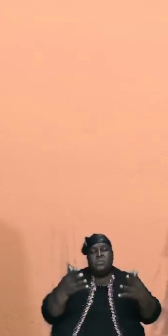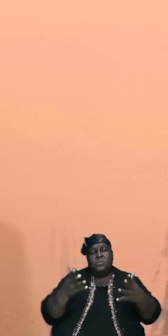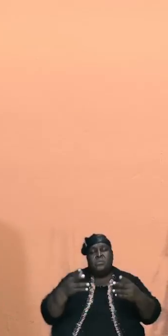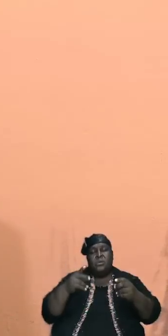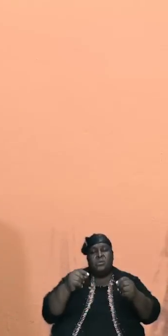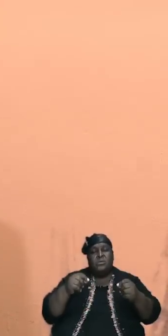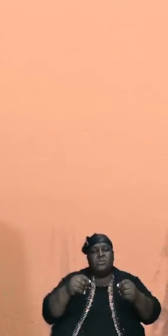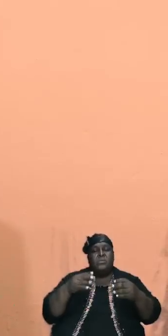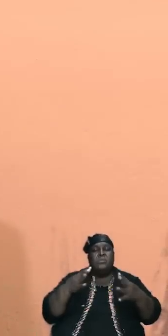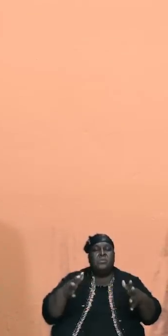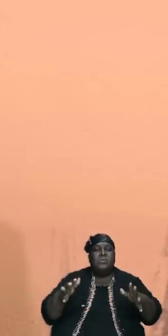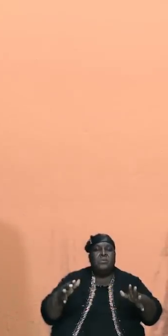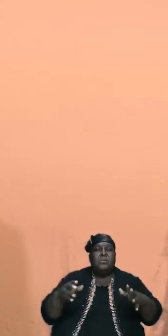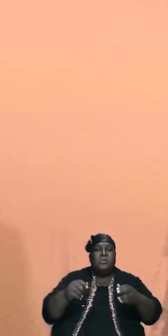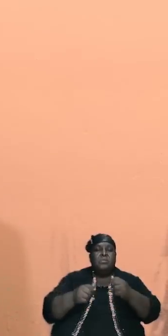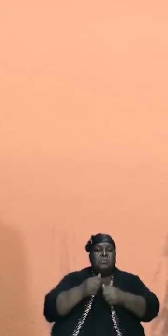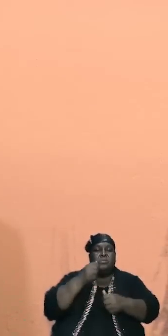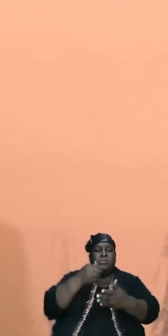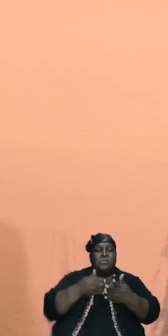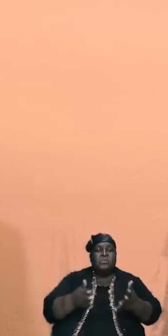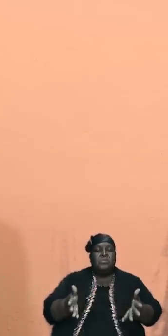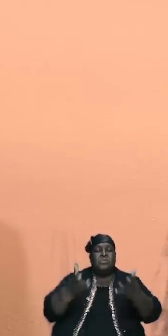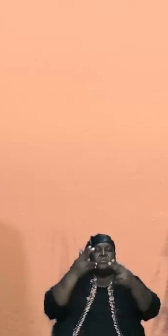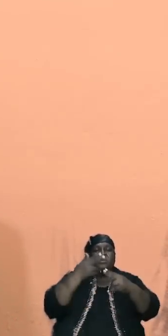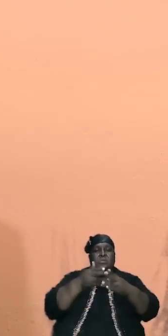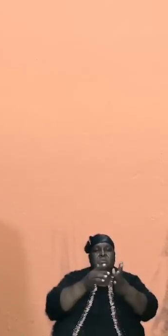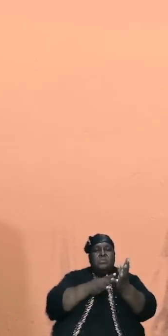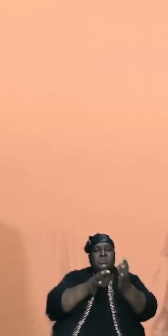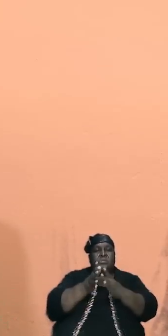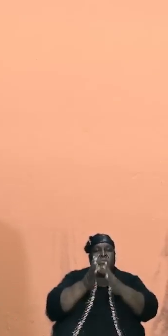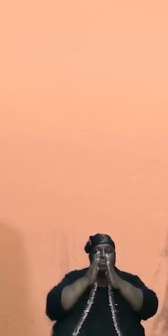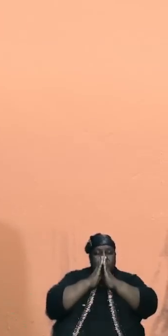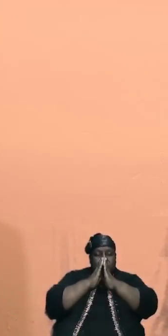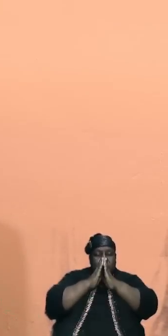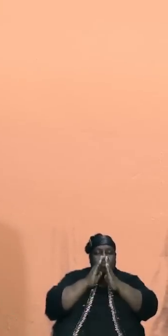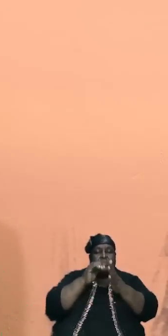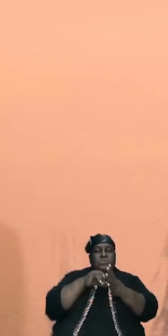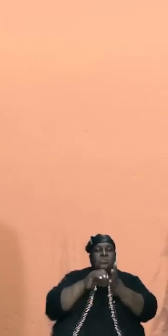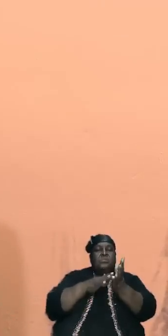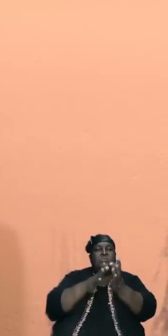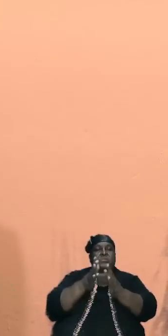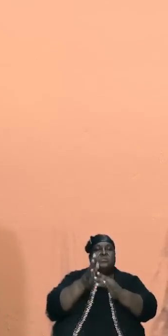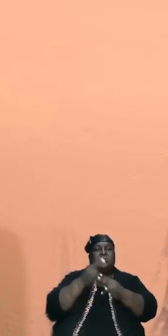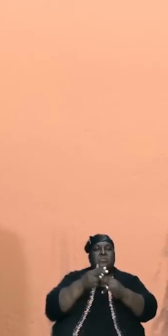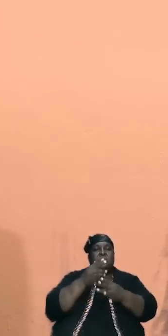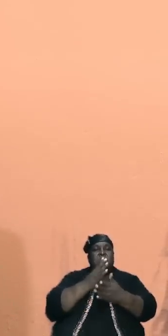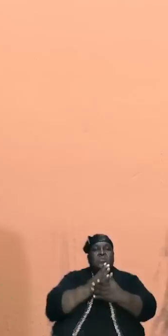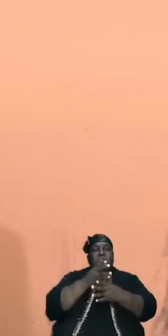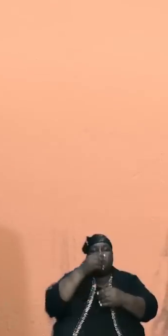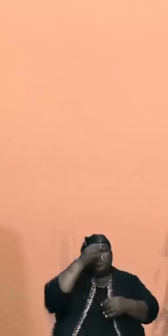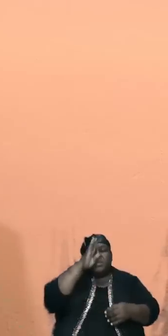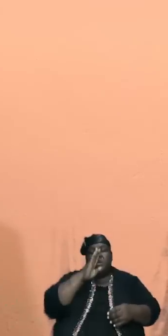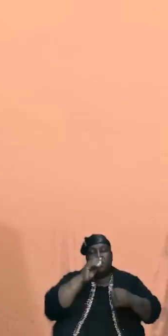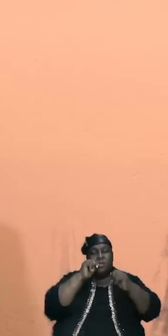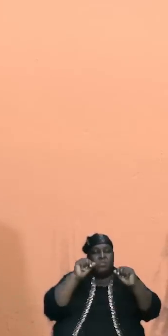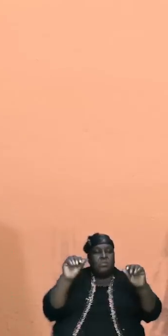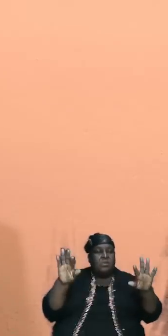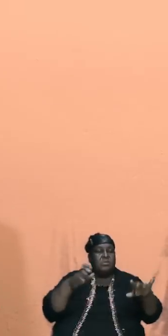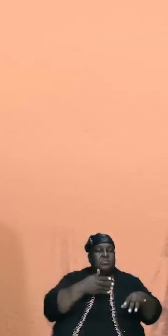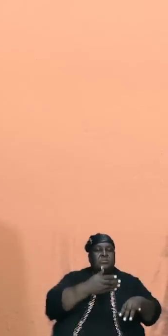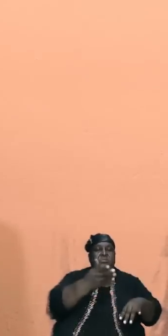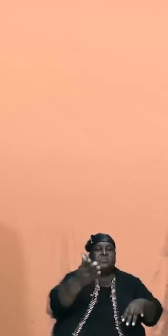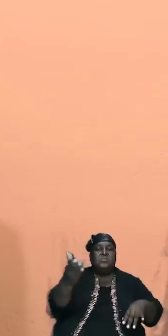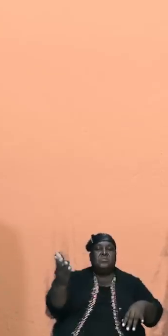the most exalted name of Jesus, I pray. In Jesus' name, amen. So God bless you. God bless you. Welcome, as